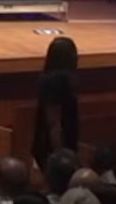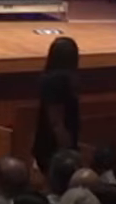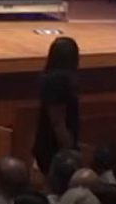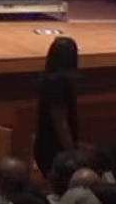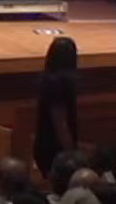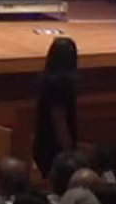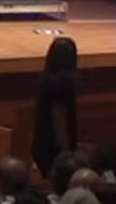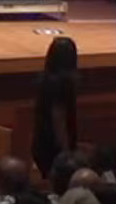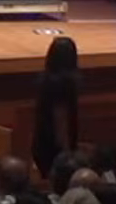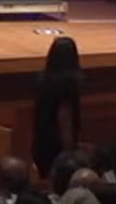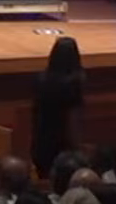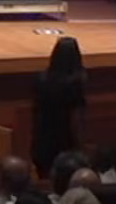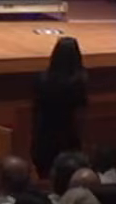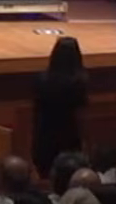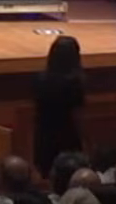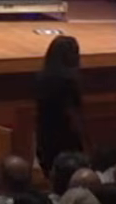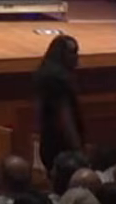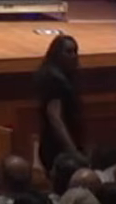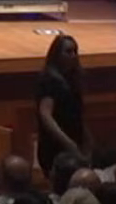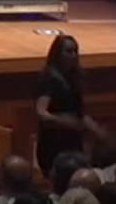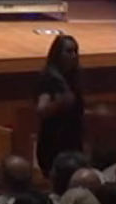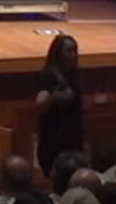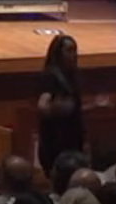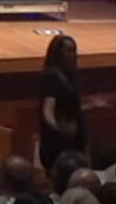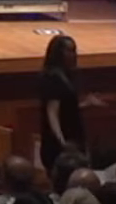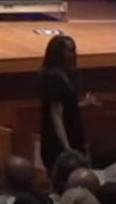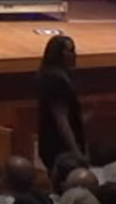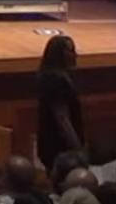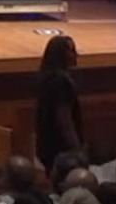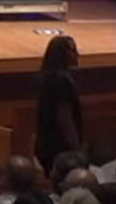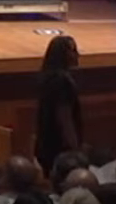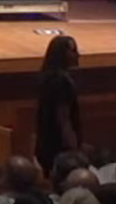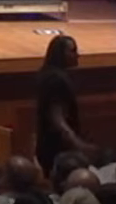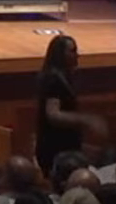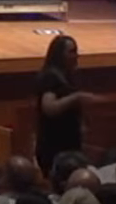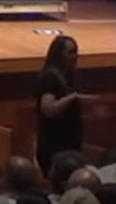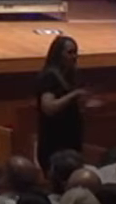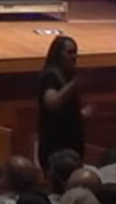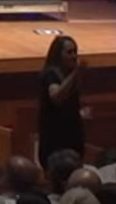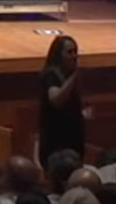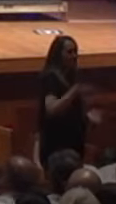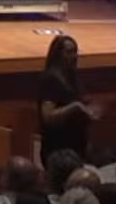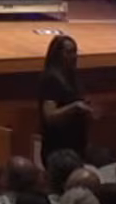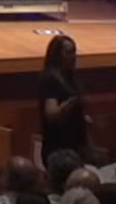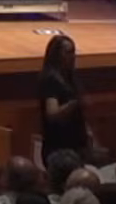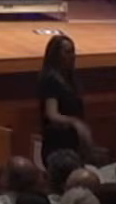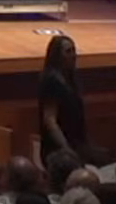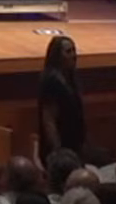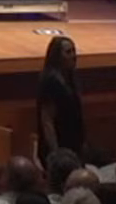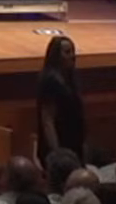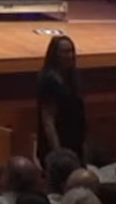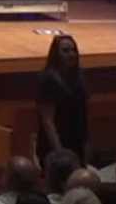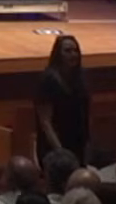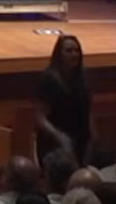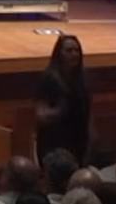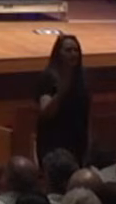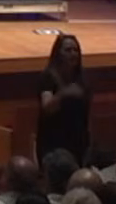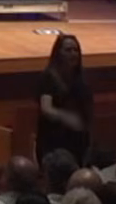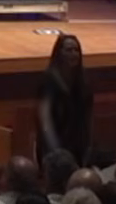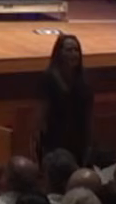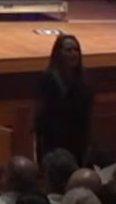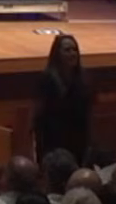Oh, sorry. A B da capo coda. No repeats. No